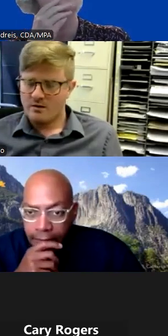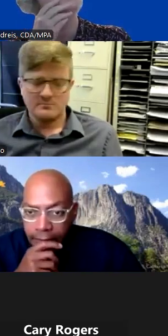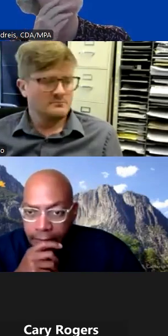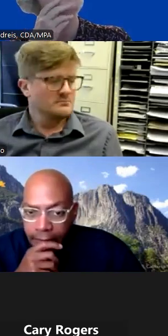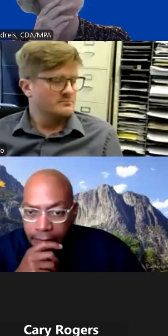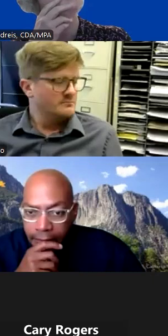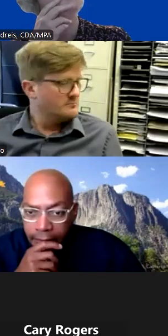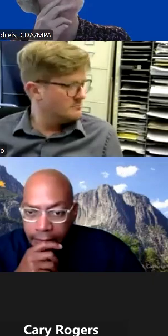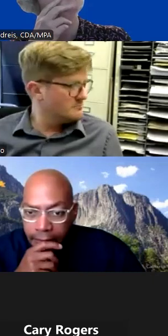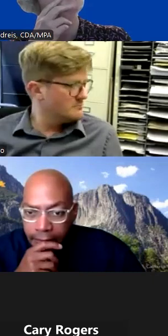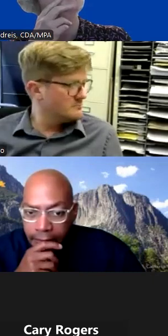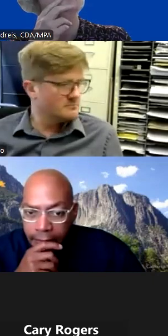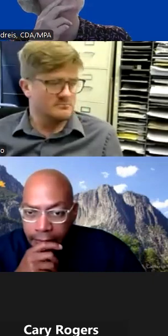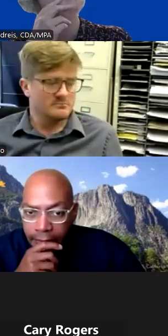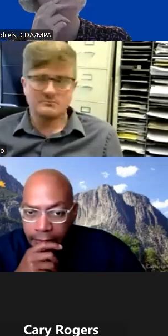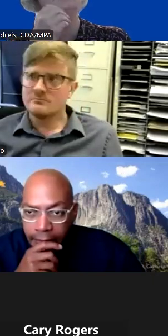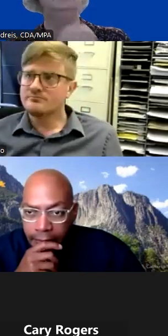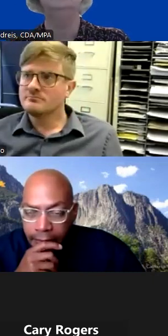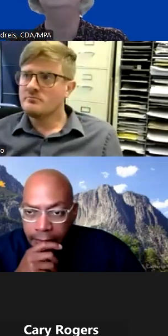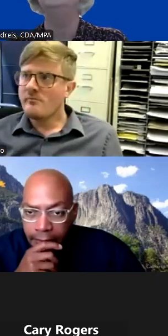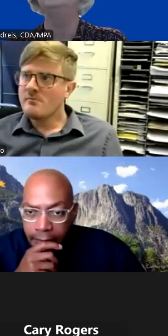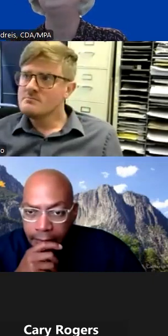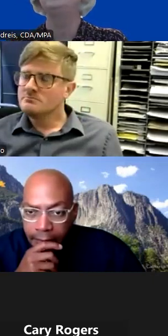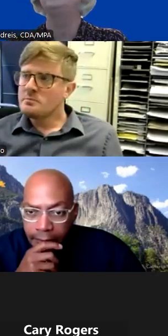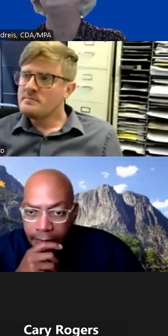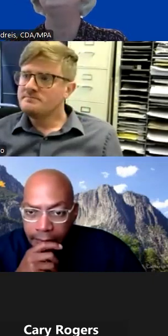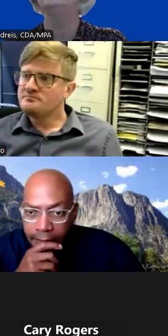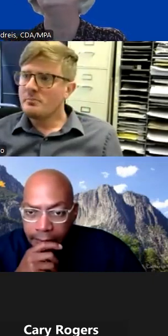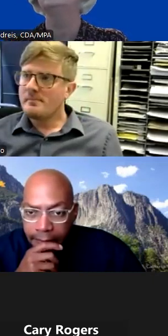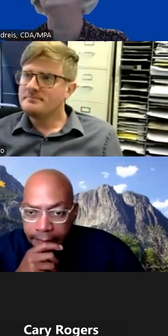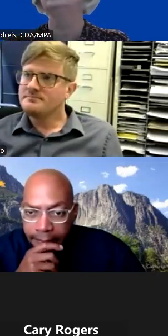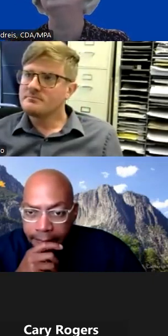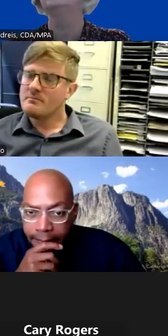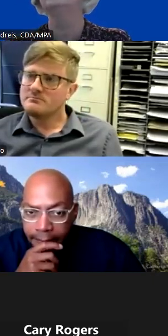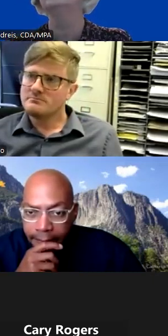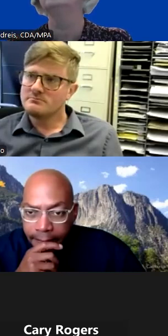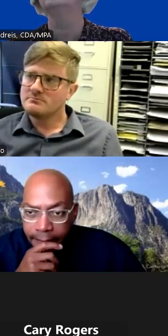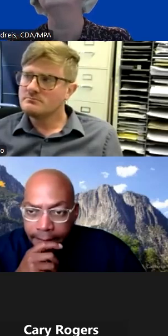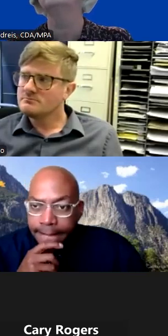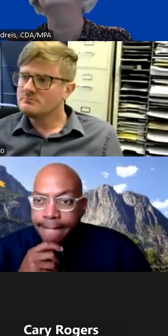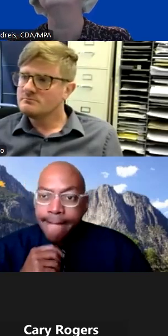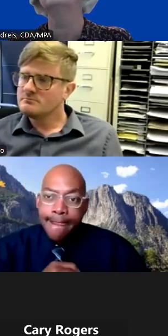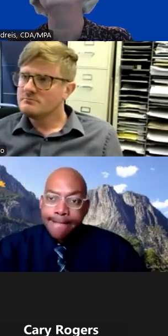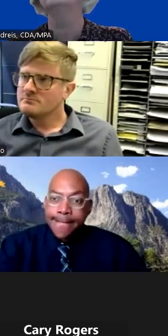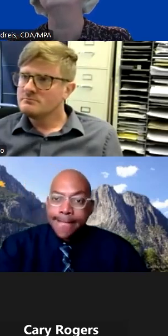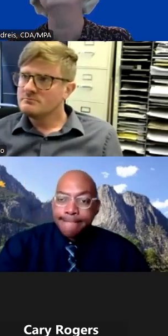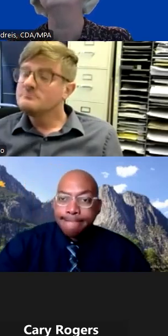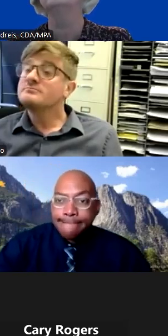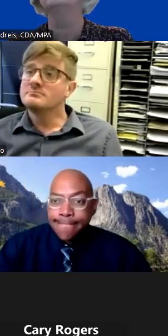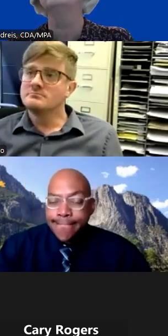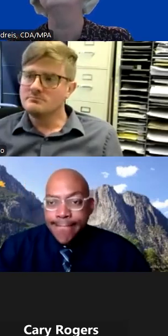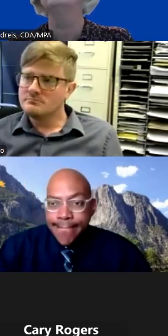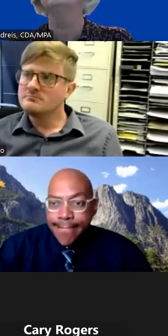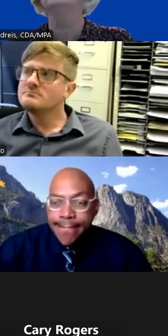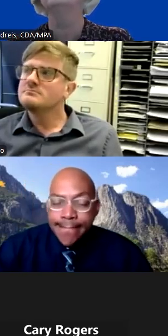effects of that. So I can see something similar happening to service providers at the end. So just for perhaps future discussion, or